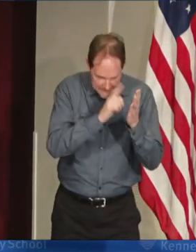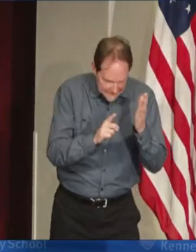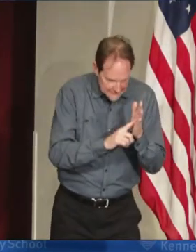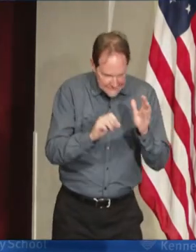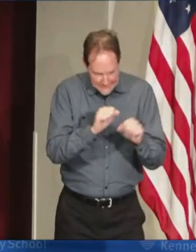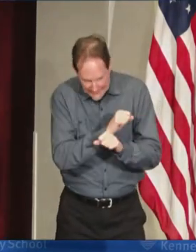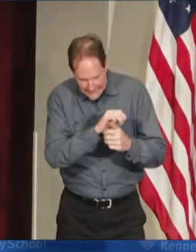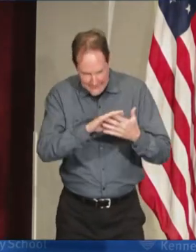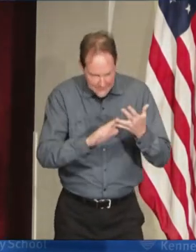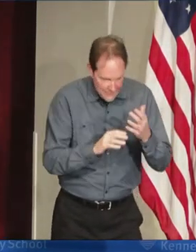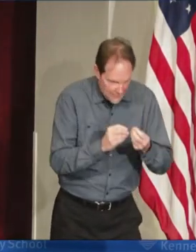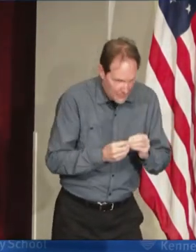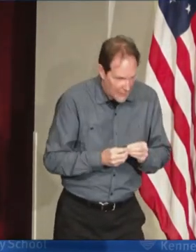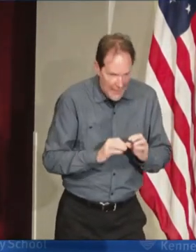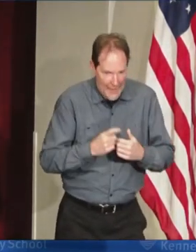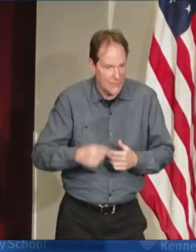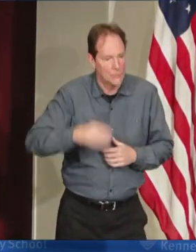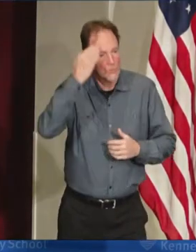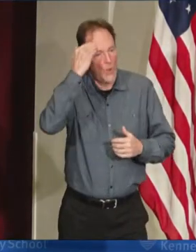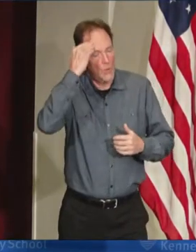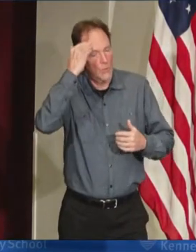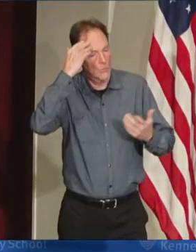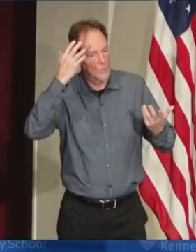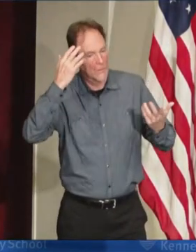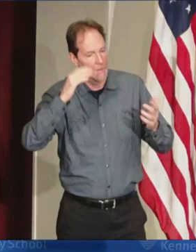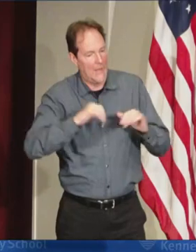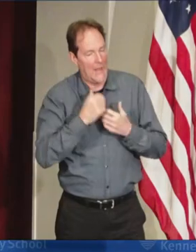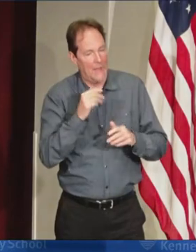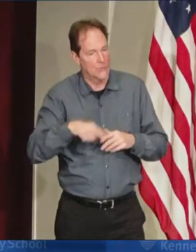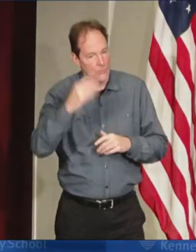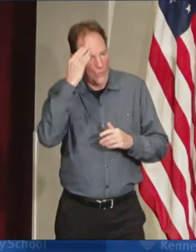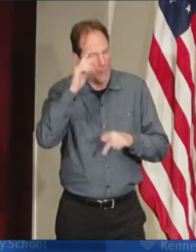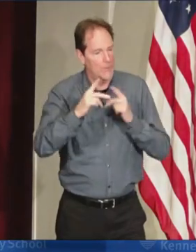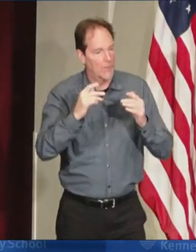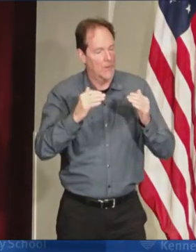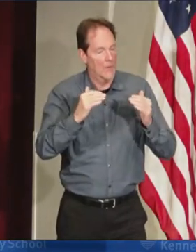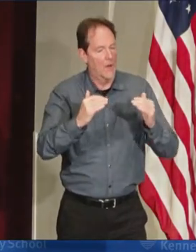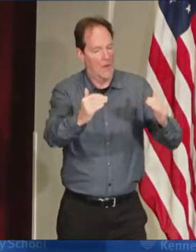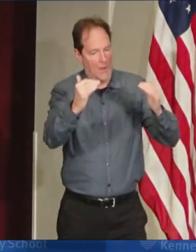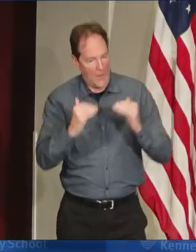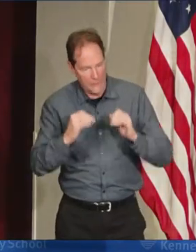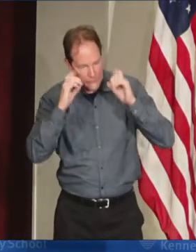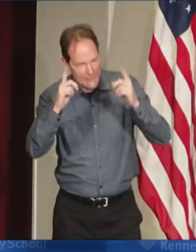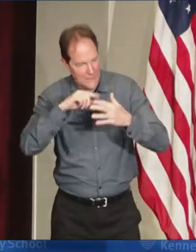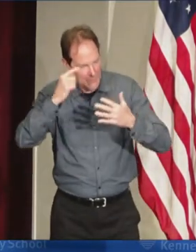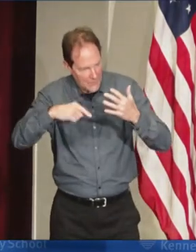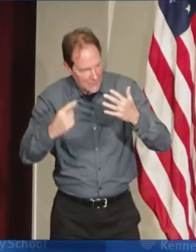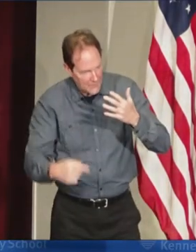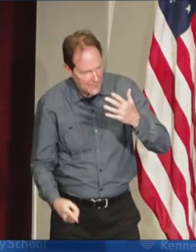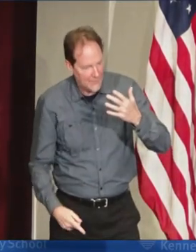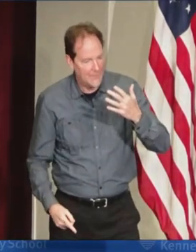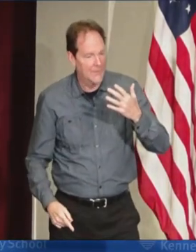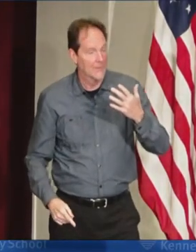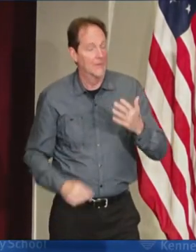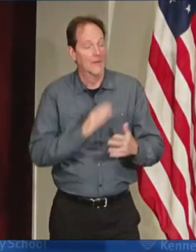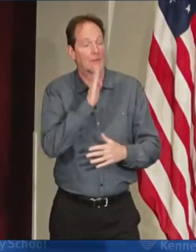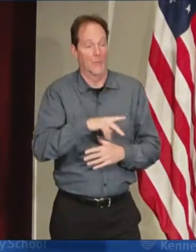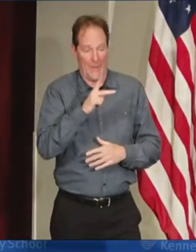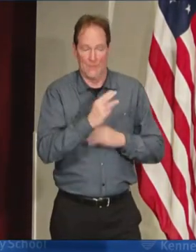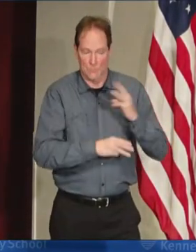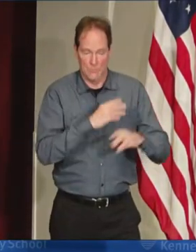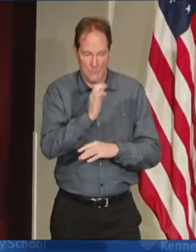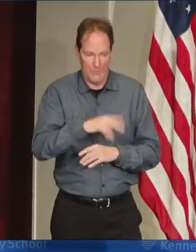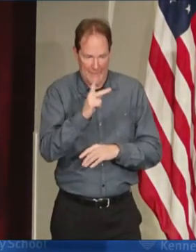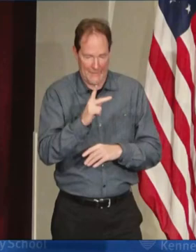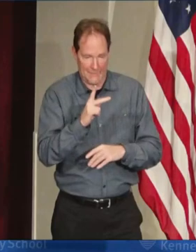know that people are poorer? How do you know that they're highly undereducated? On and on. So at the bank, what was going